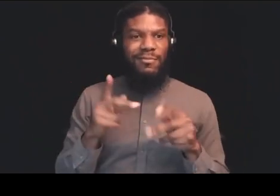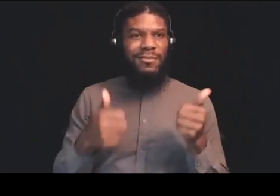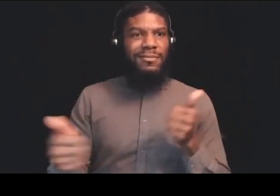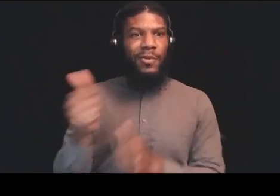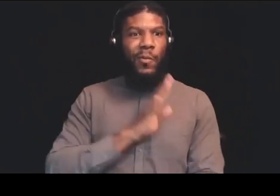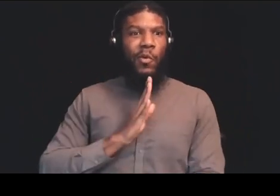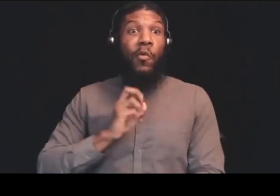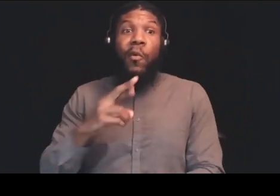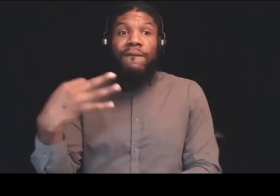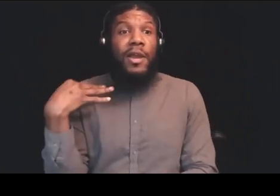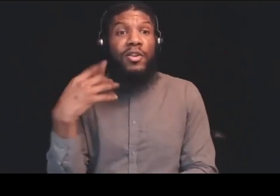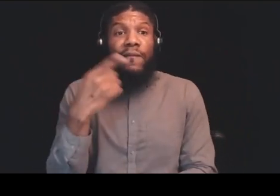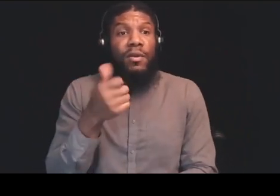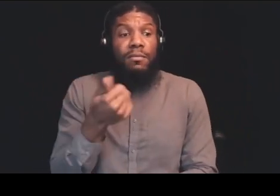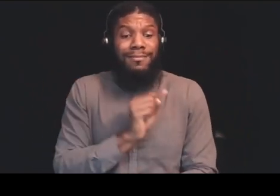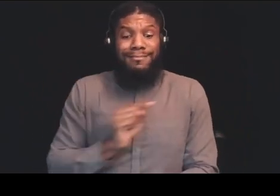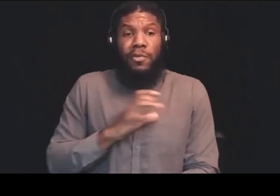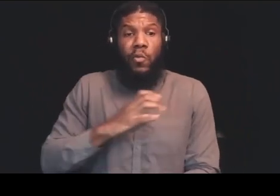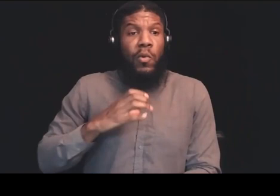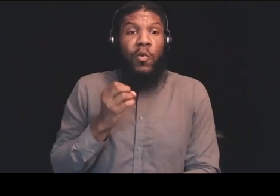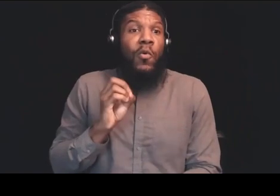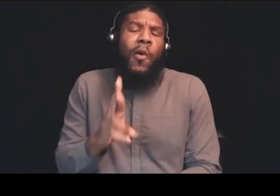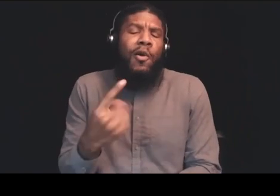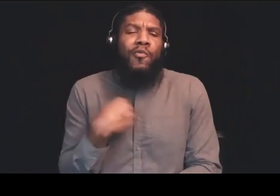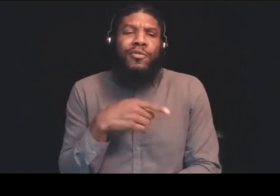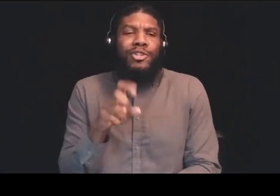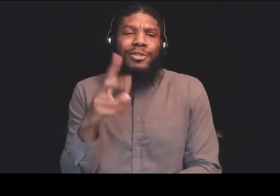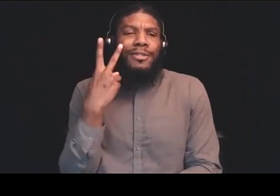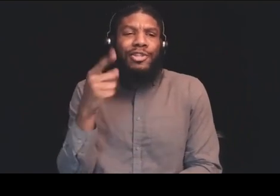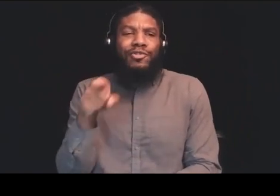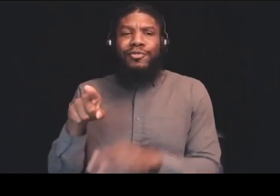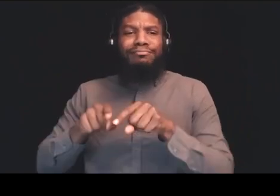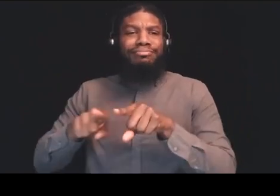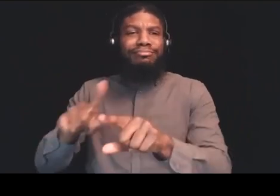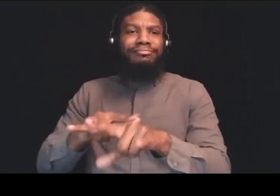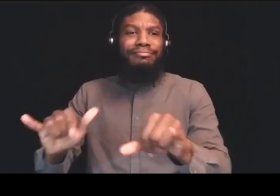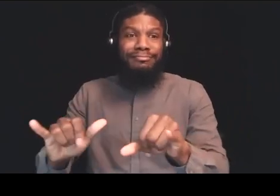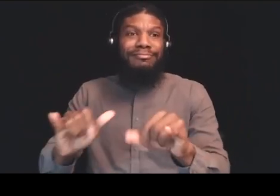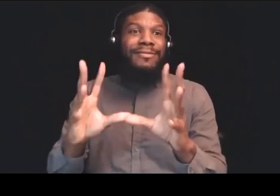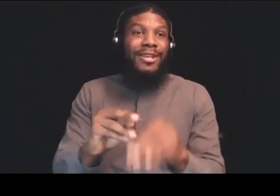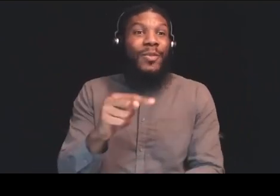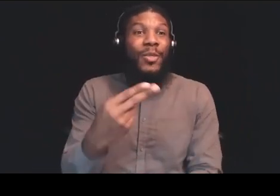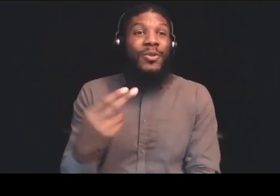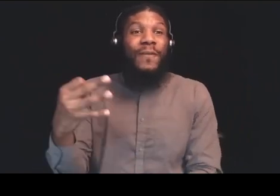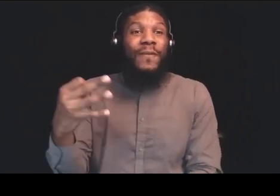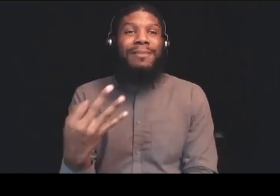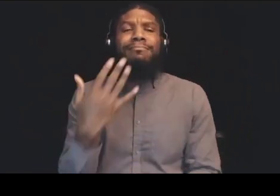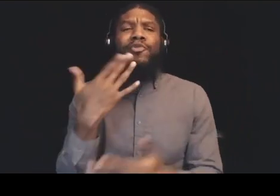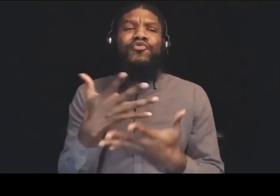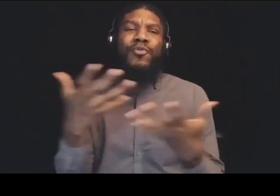board or volunteer for a committee, or that we'll just get to see you at the synchronous sessions on Thursday and Friday. Thank you